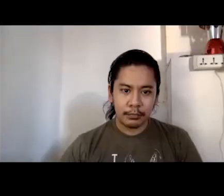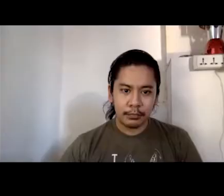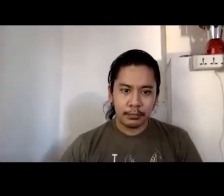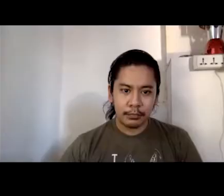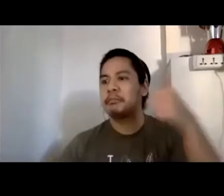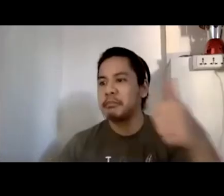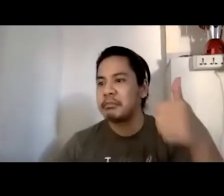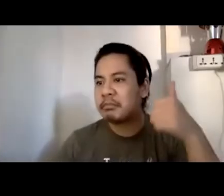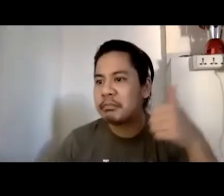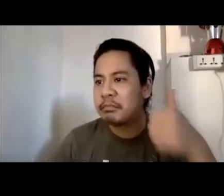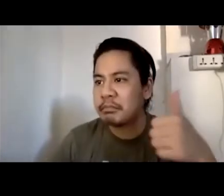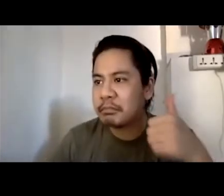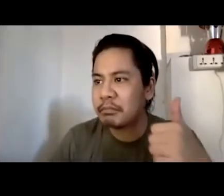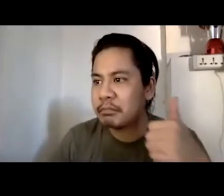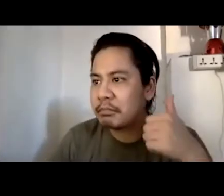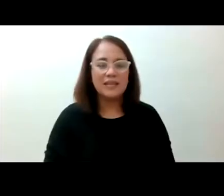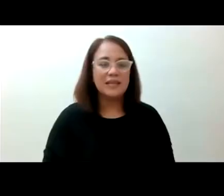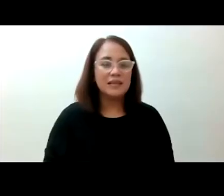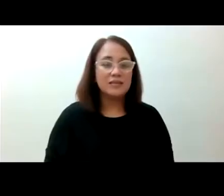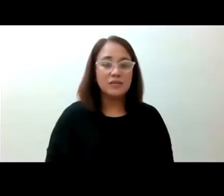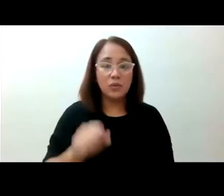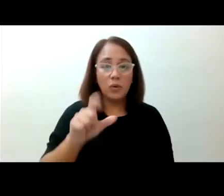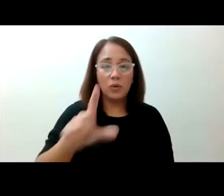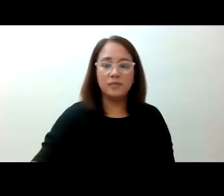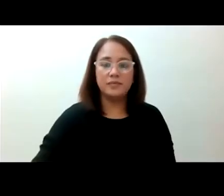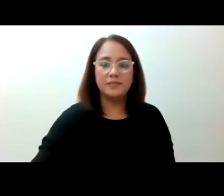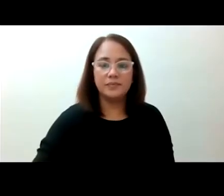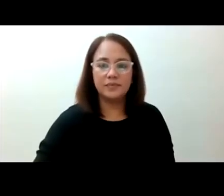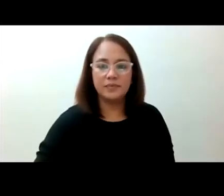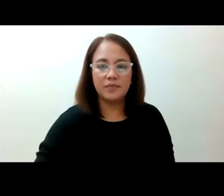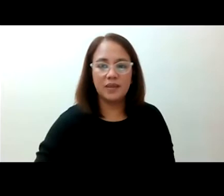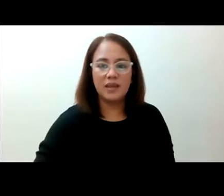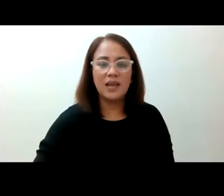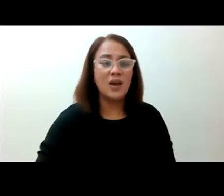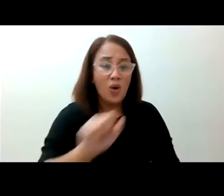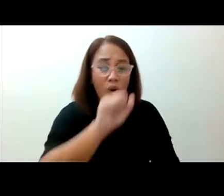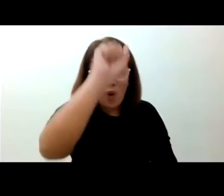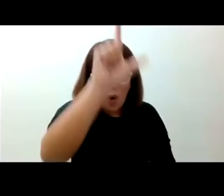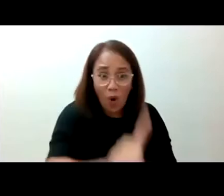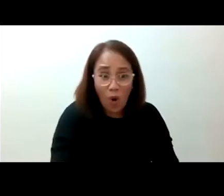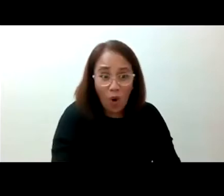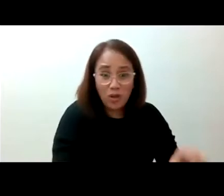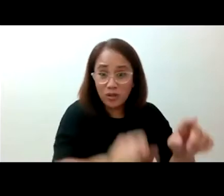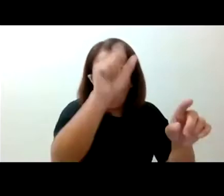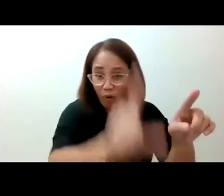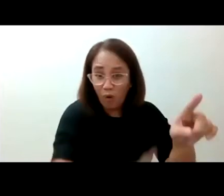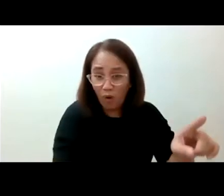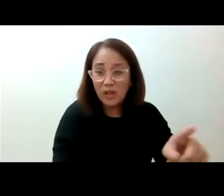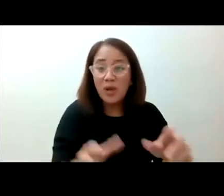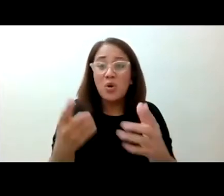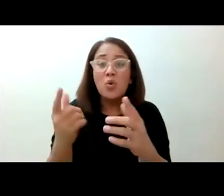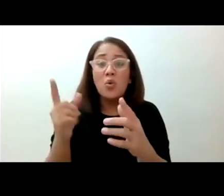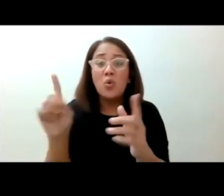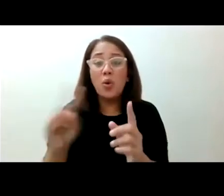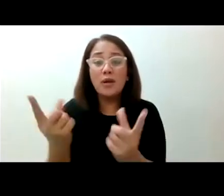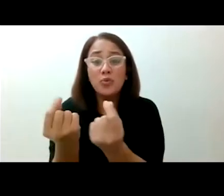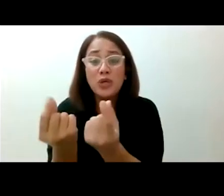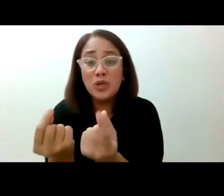See, all of this is what we've been doing, so you just need to review this to make sure you understand and remember what we've been